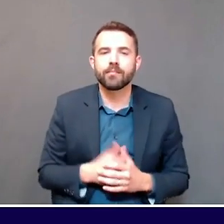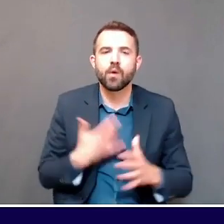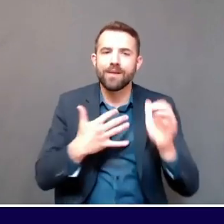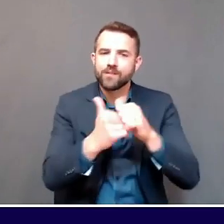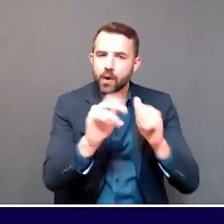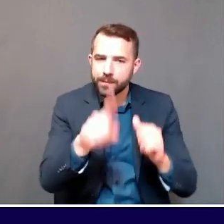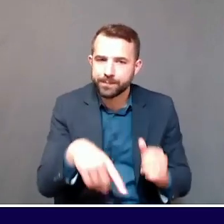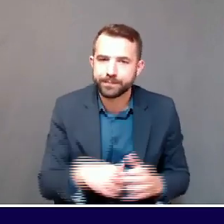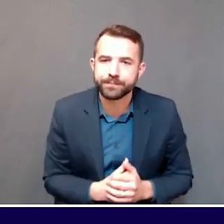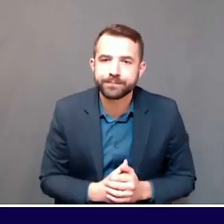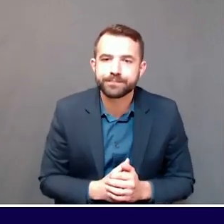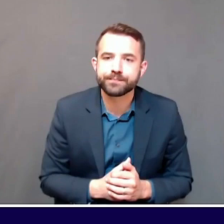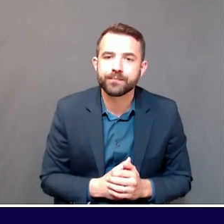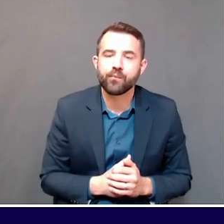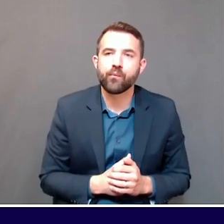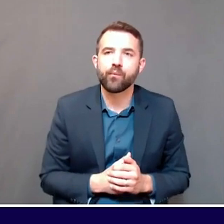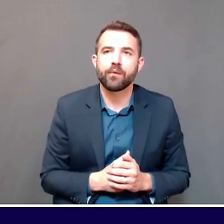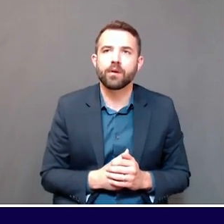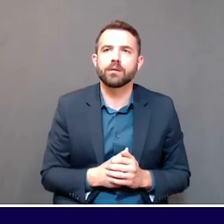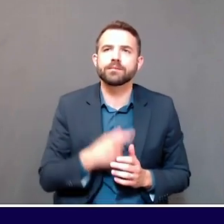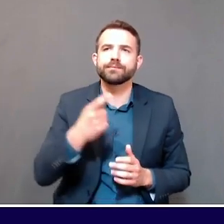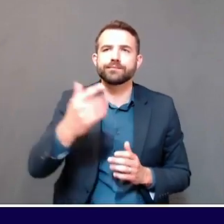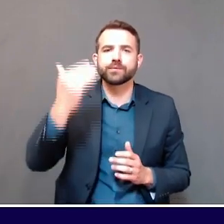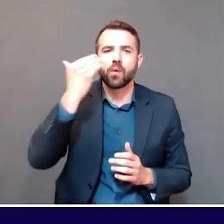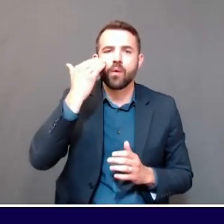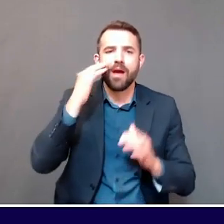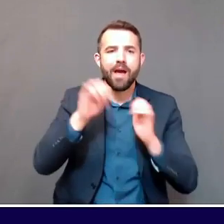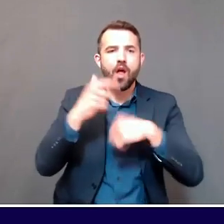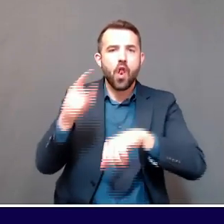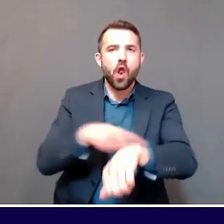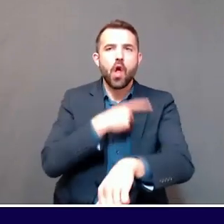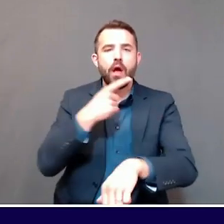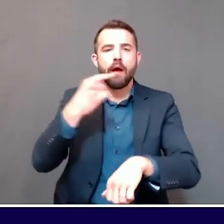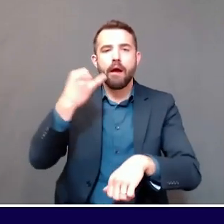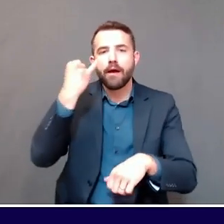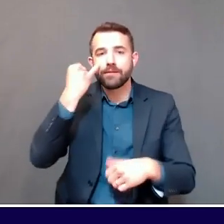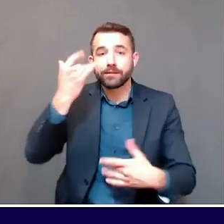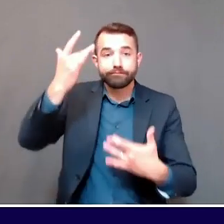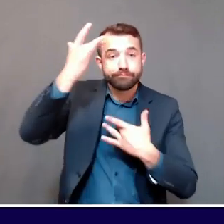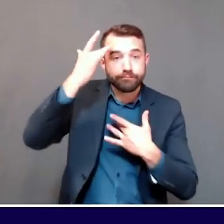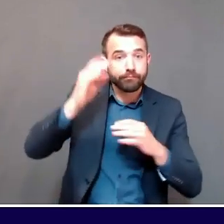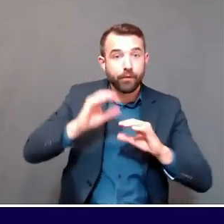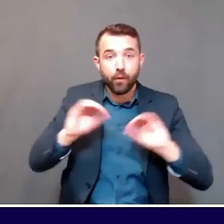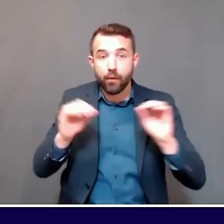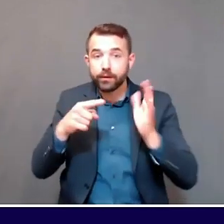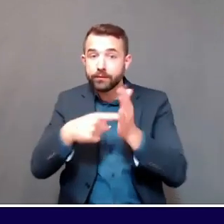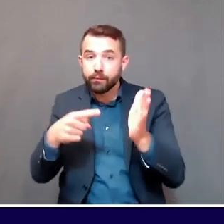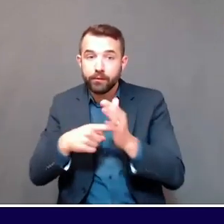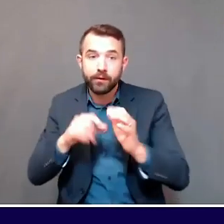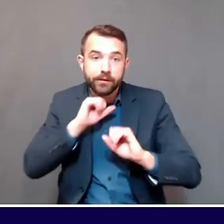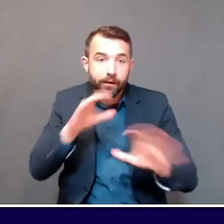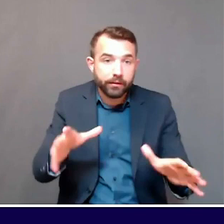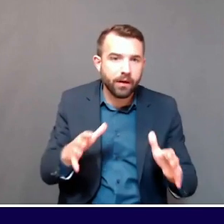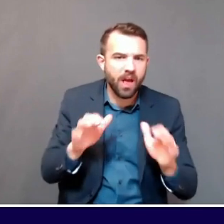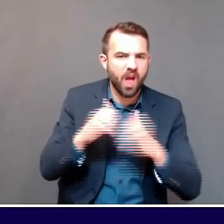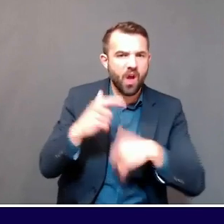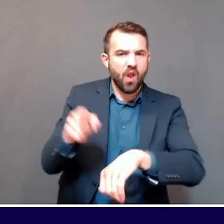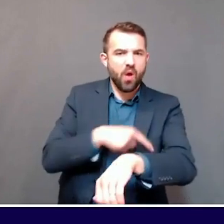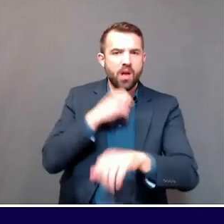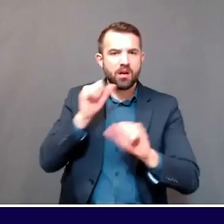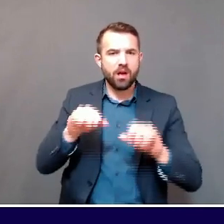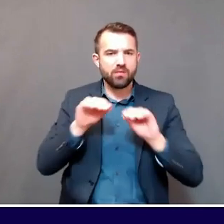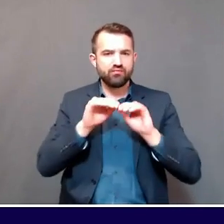Is it known how long asymptomatic people are contagious, assuming they never become symptomatic and it's someone who just